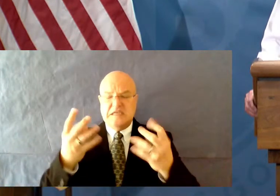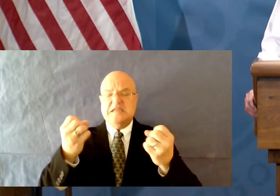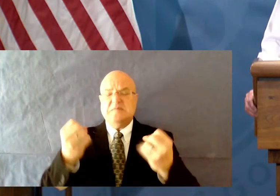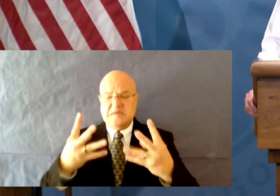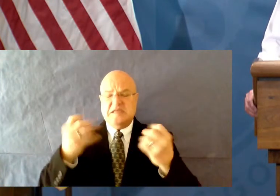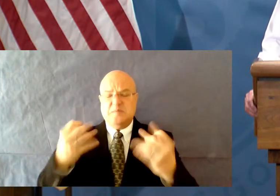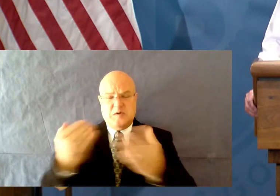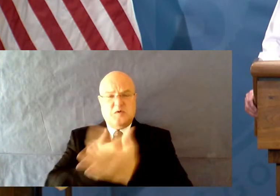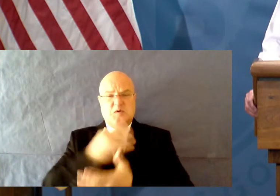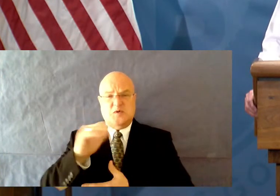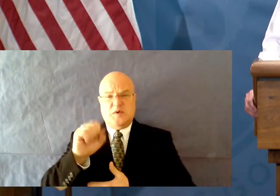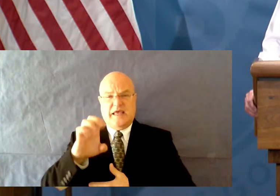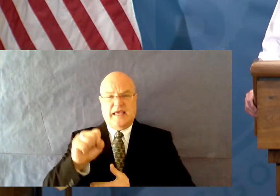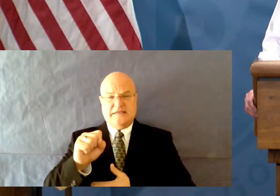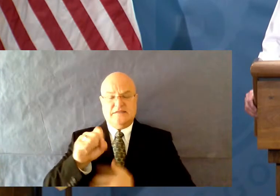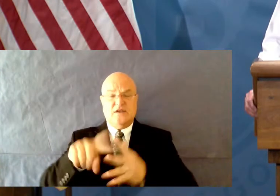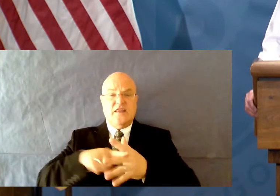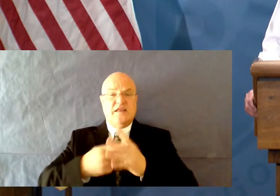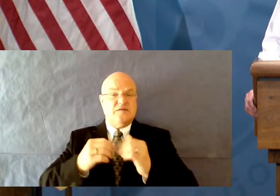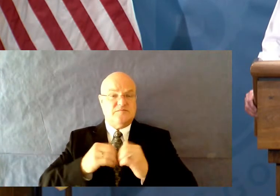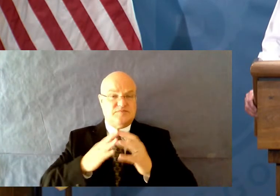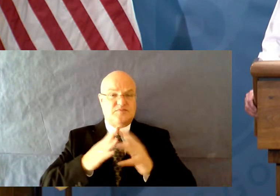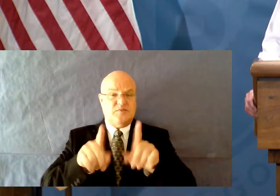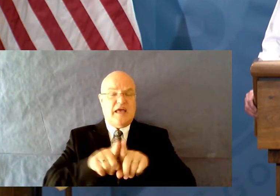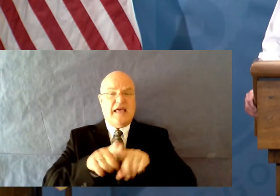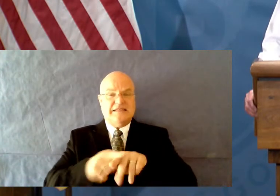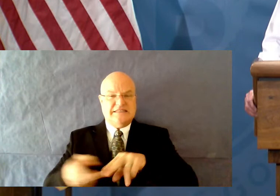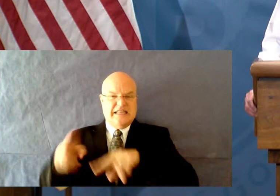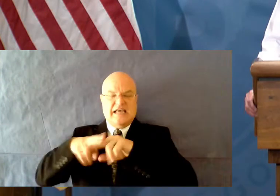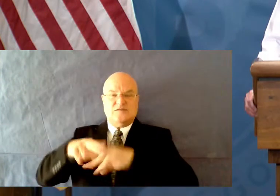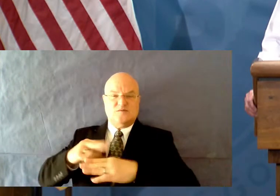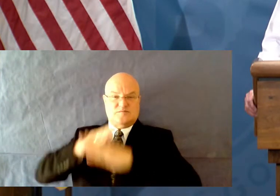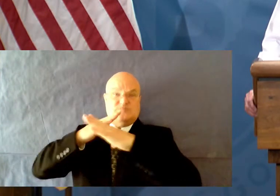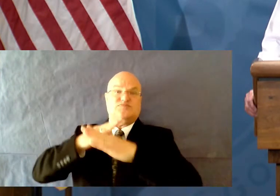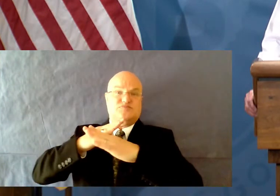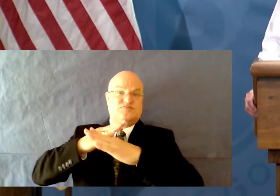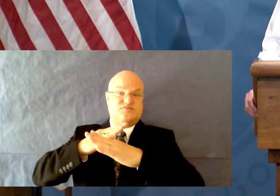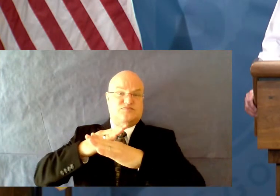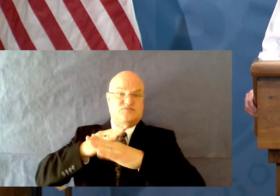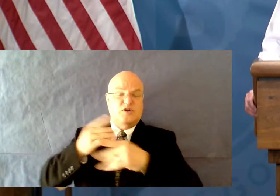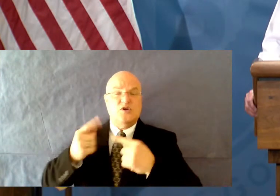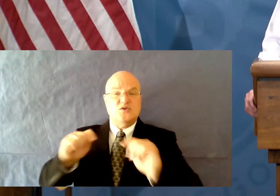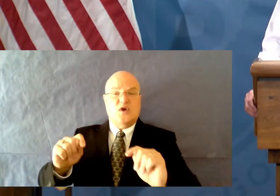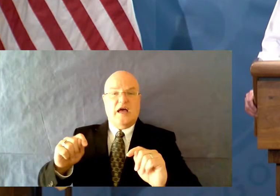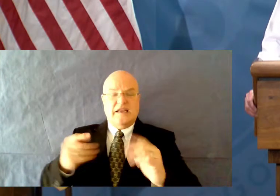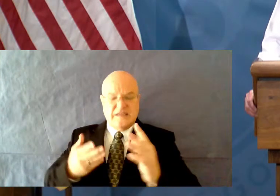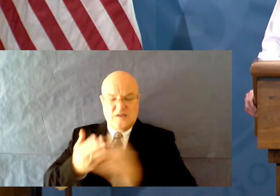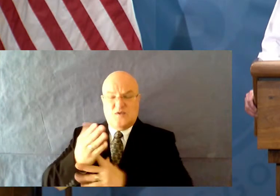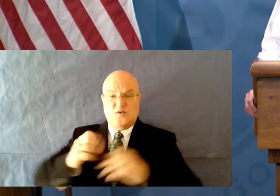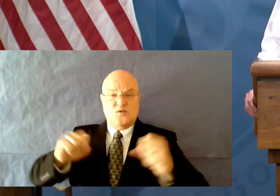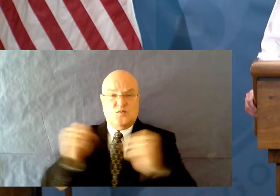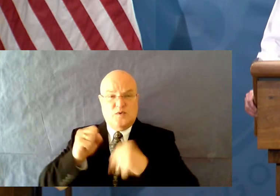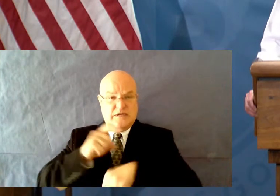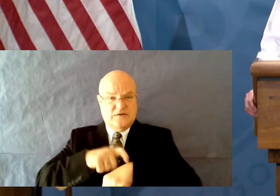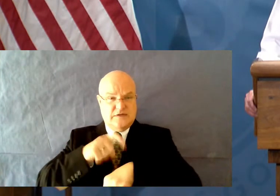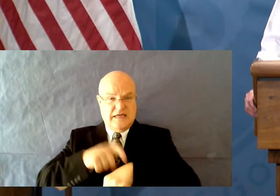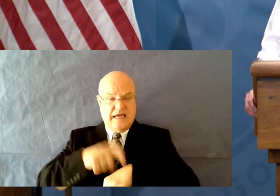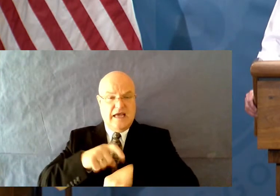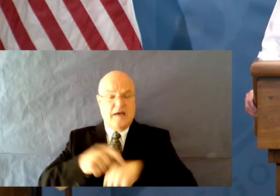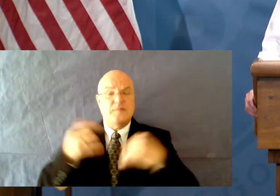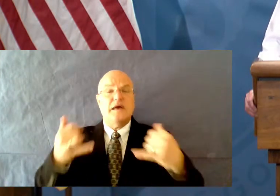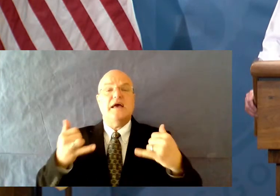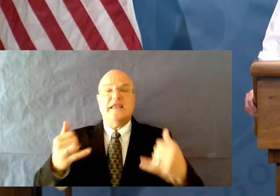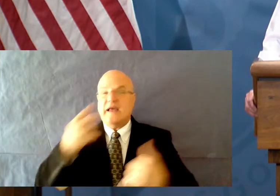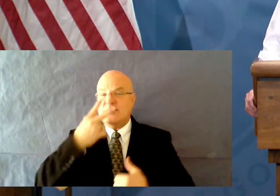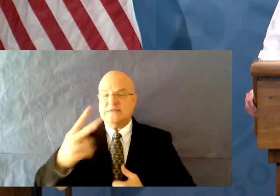so this was implemented as an extra precaution, trying to get us through the winter. And now that we see